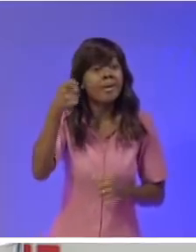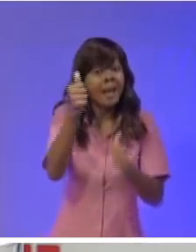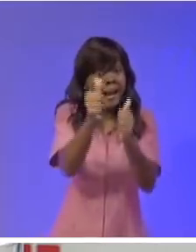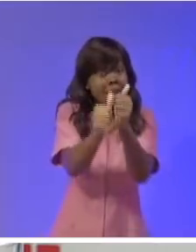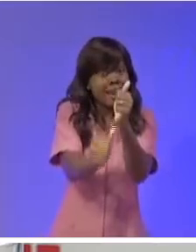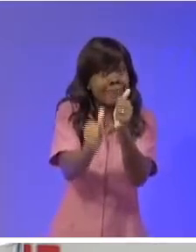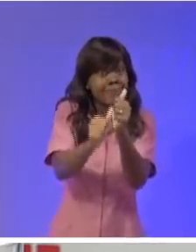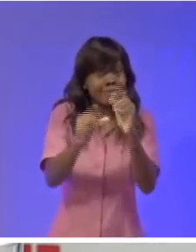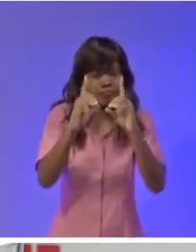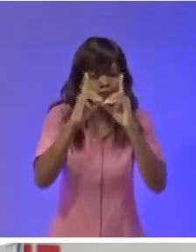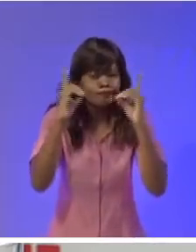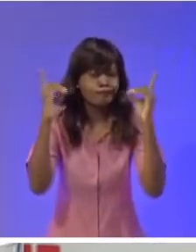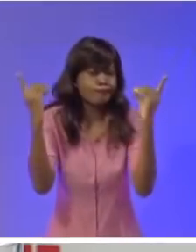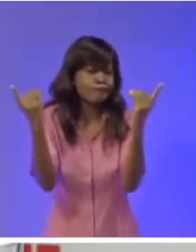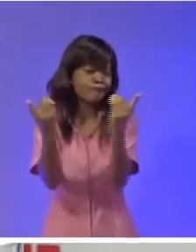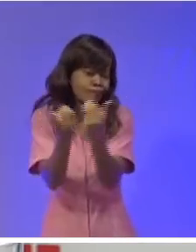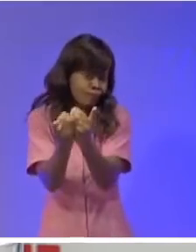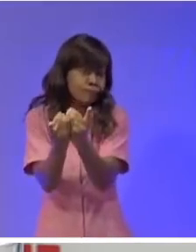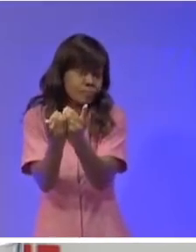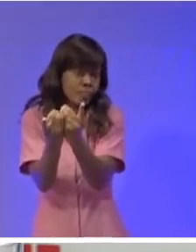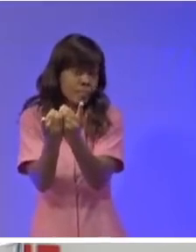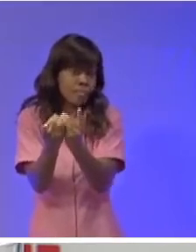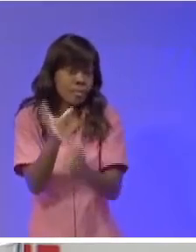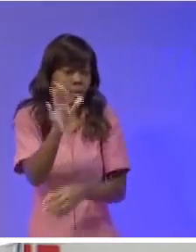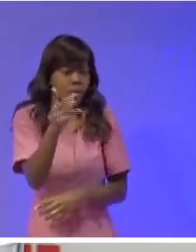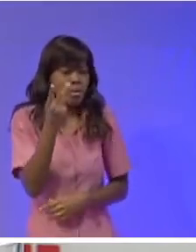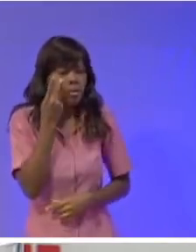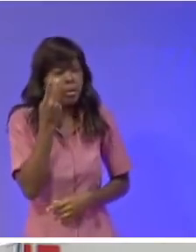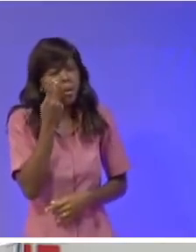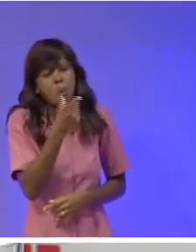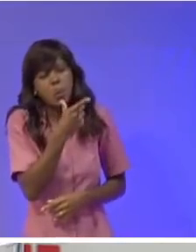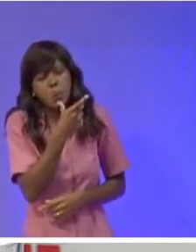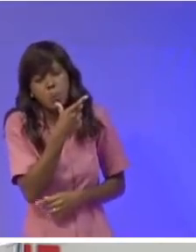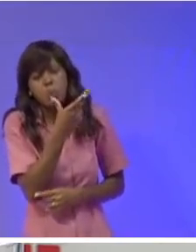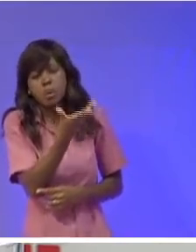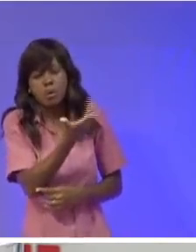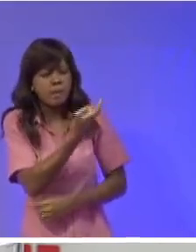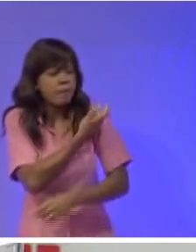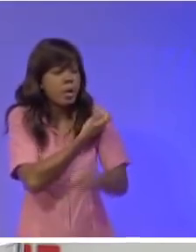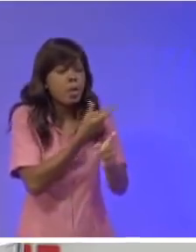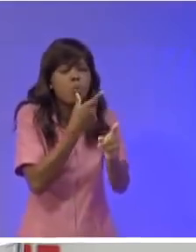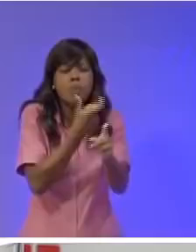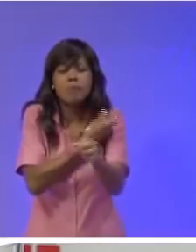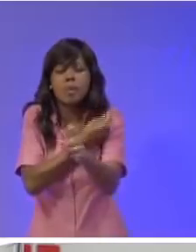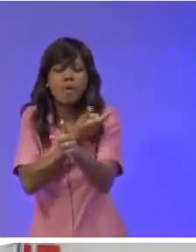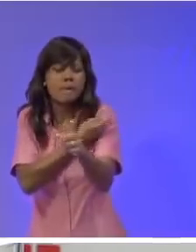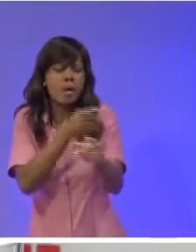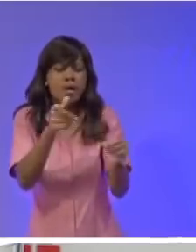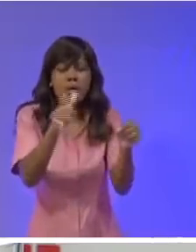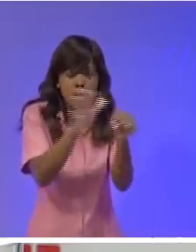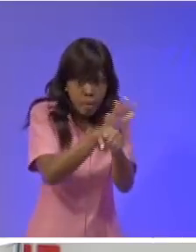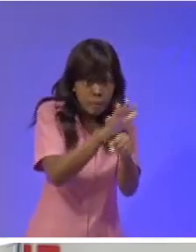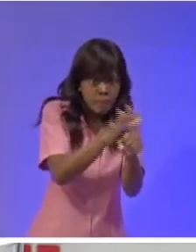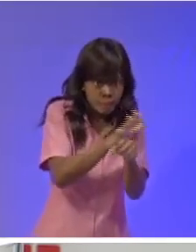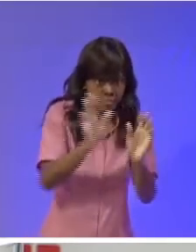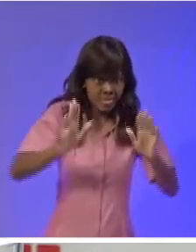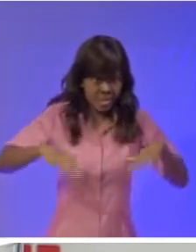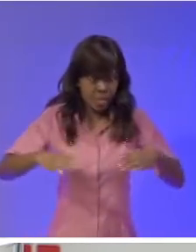week, to see where the vaccination hesitancy lies. Is it in pharmacy services? Is it